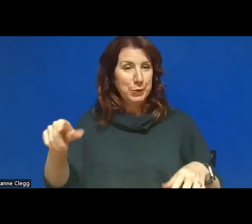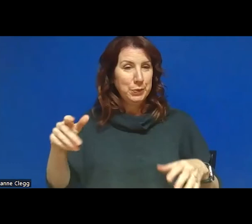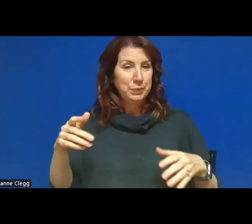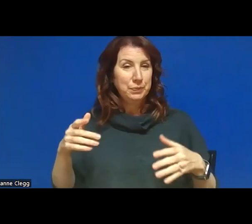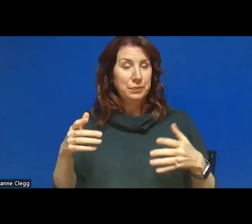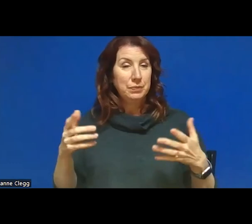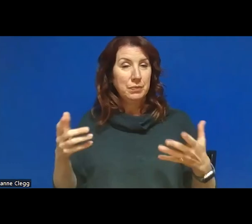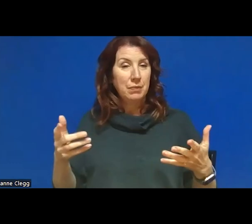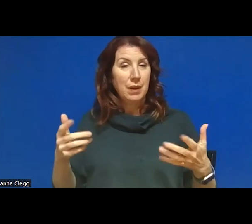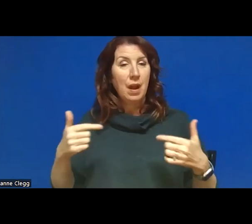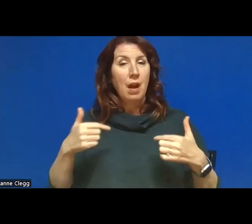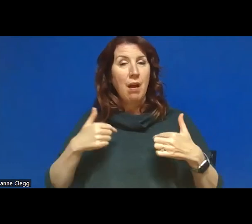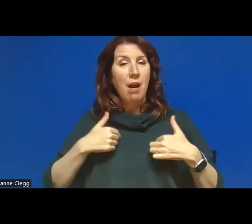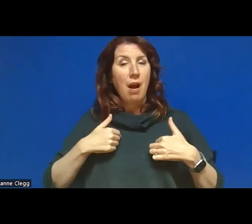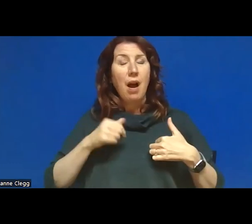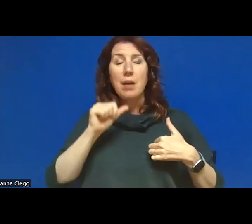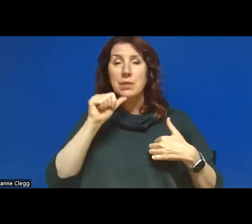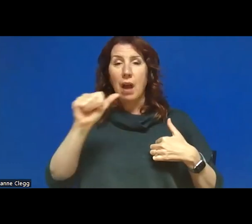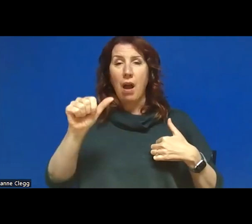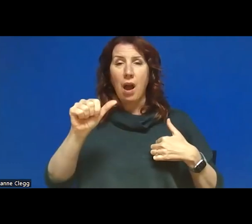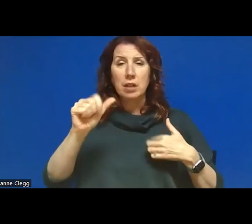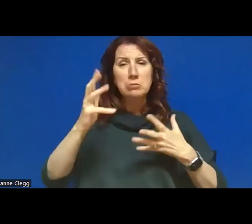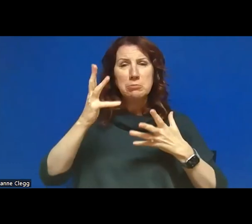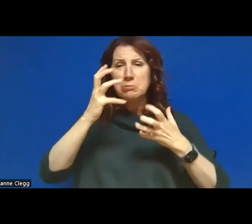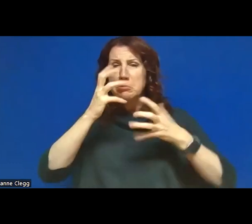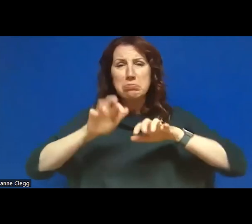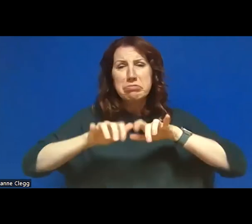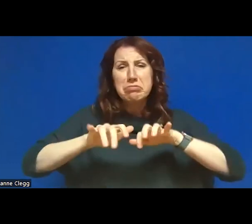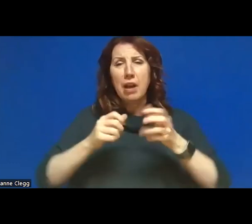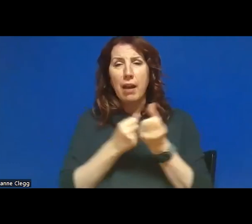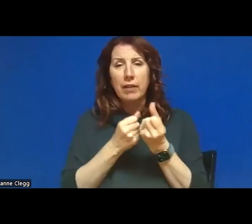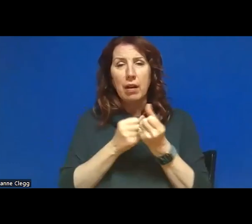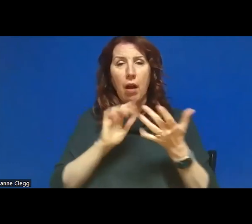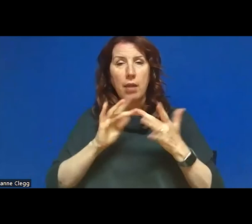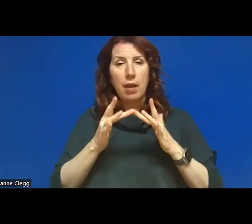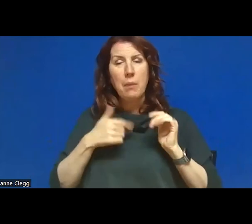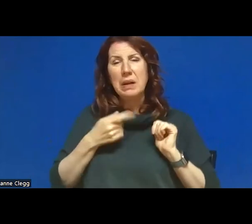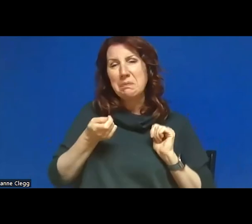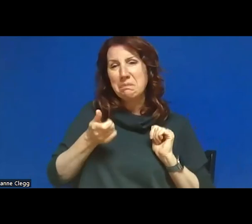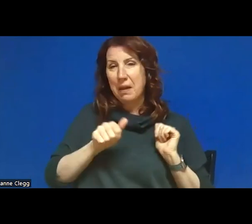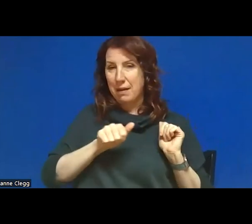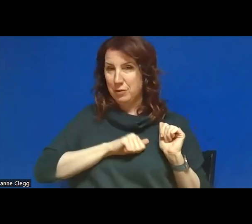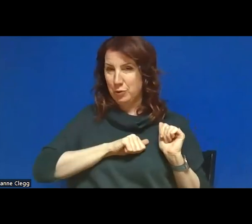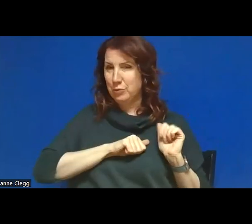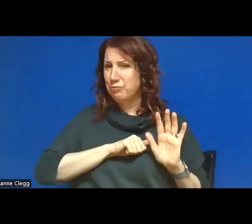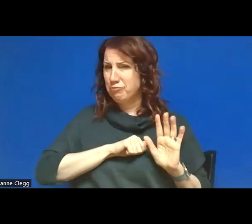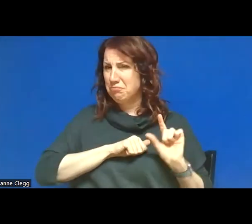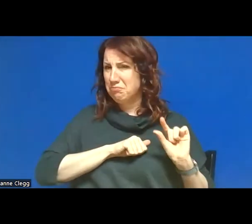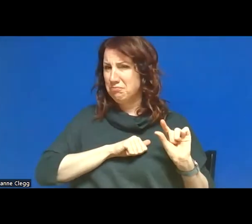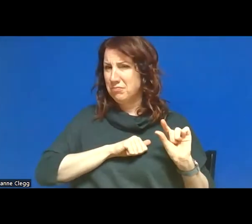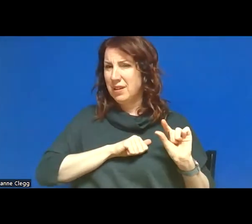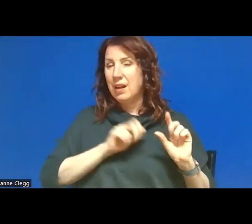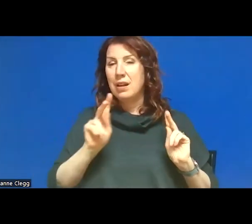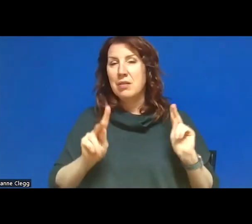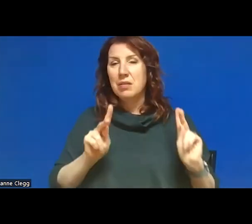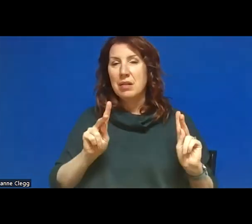I'm not a belligerent advocate online, but I am very well, I do have an attitude online. And a lot of people like to gravitate